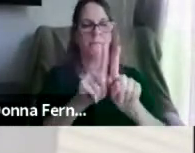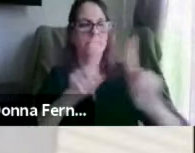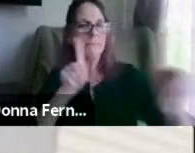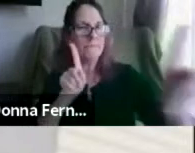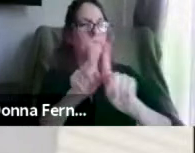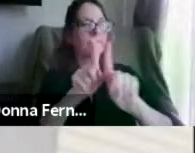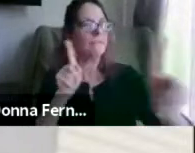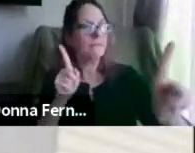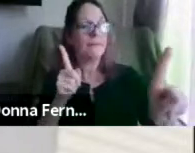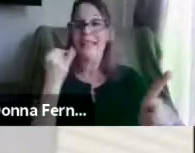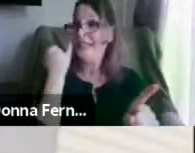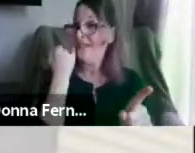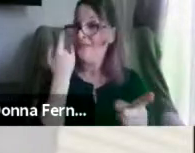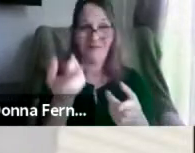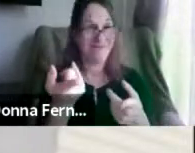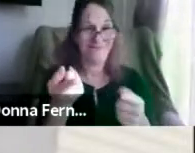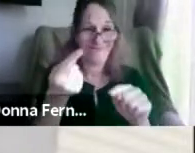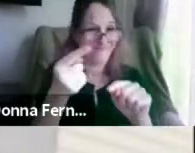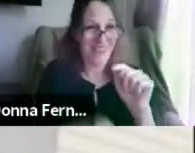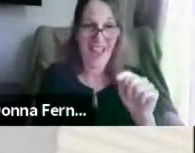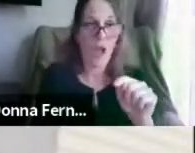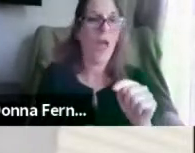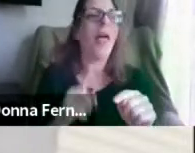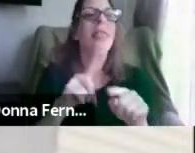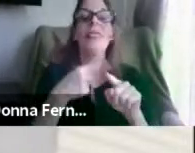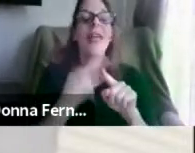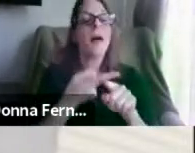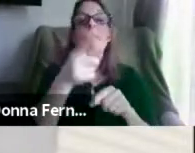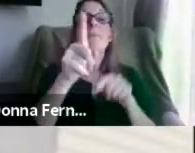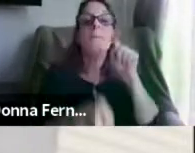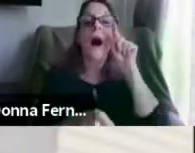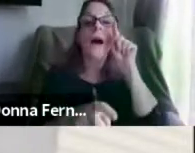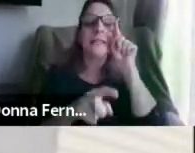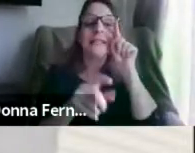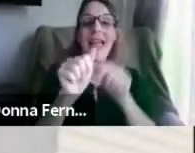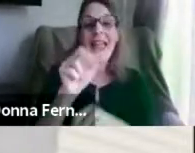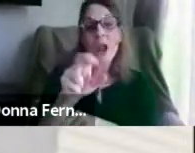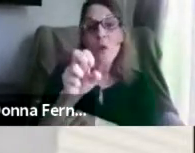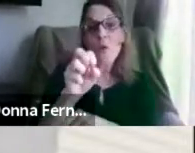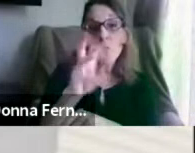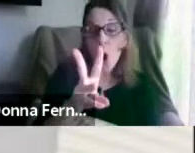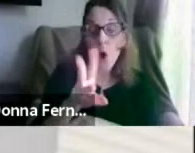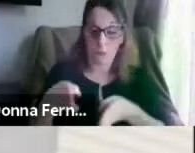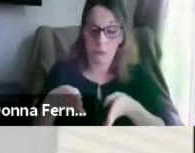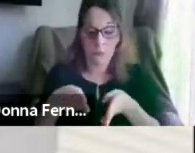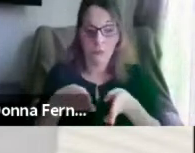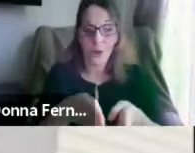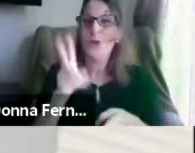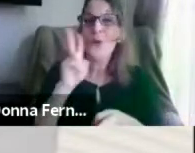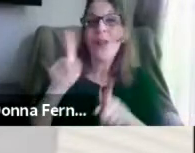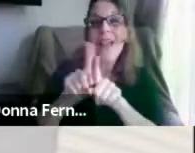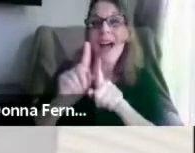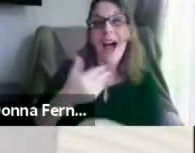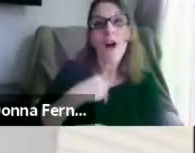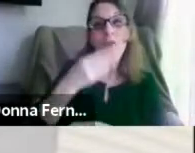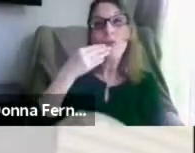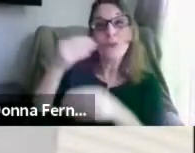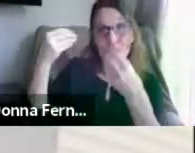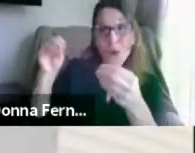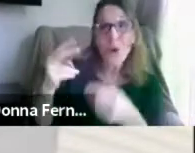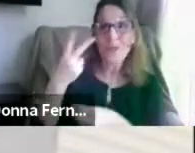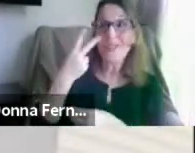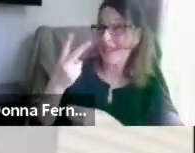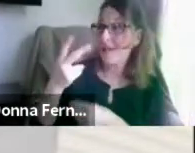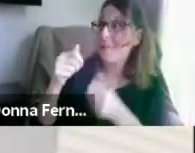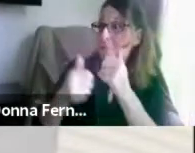that's not an option, install arrows to guide people in the right direction. If you've been to any of our grocery stores lately or any of our other